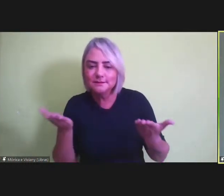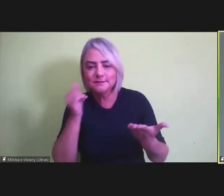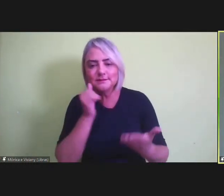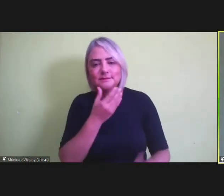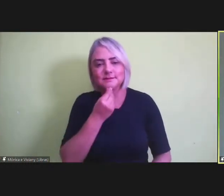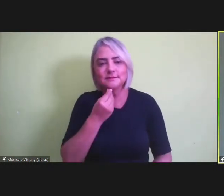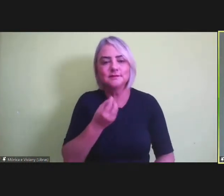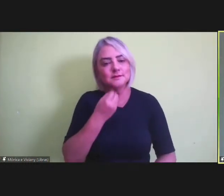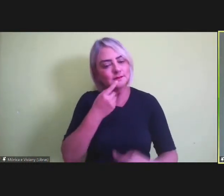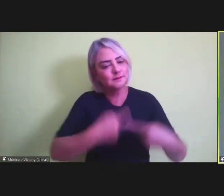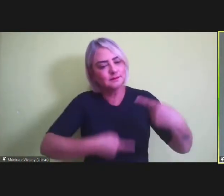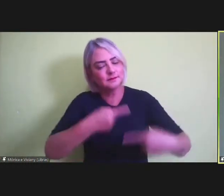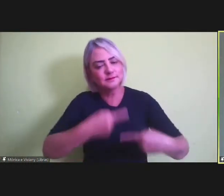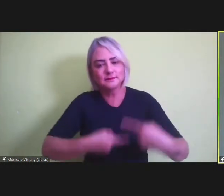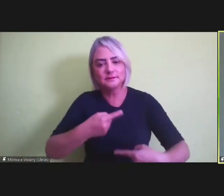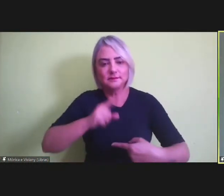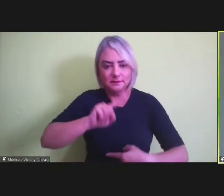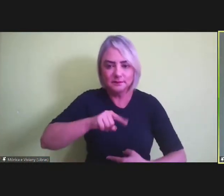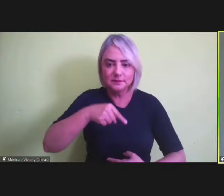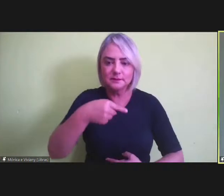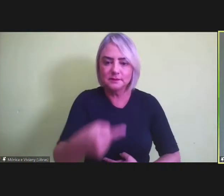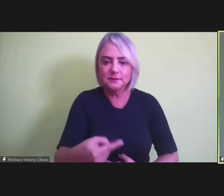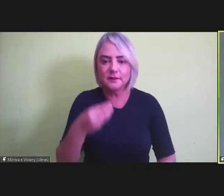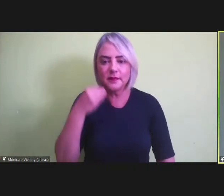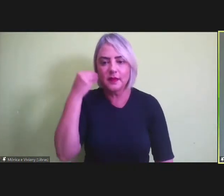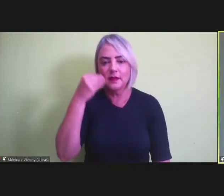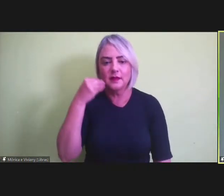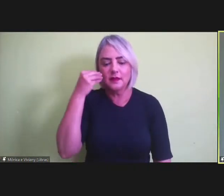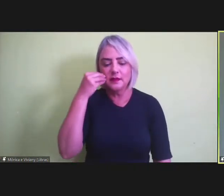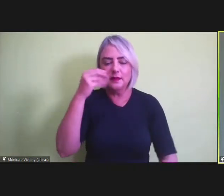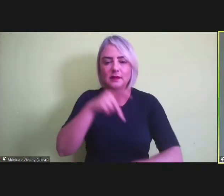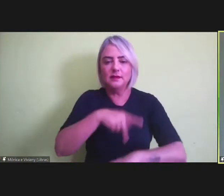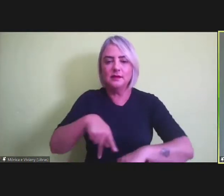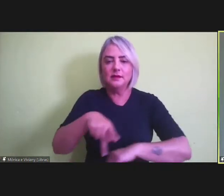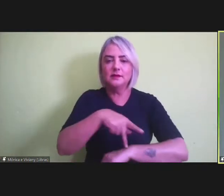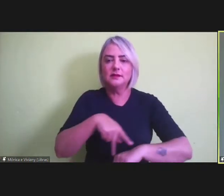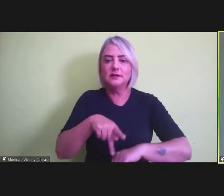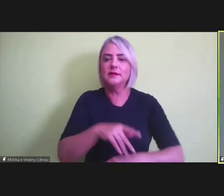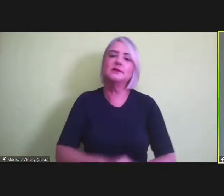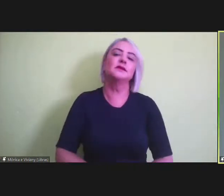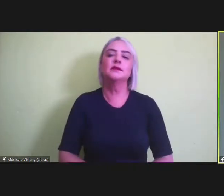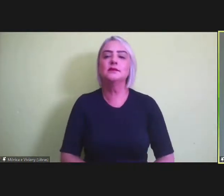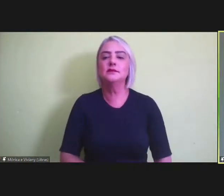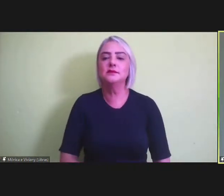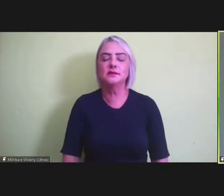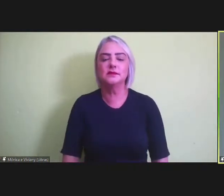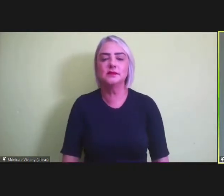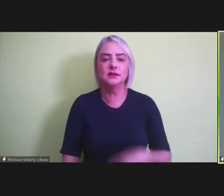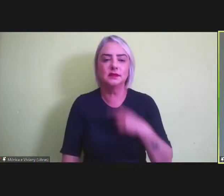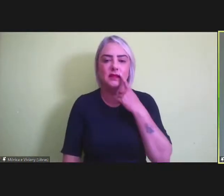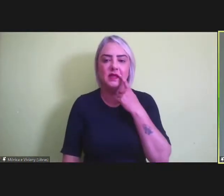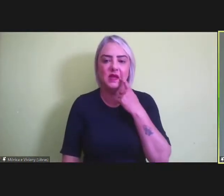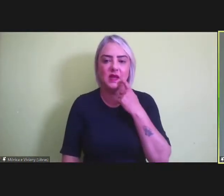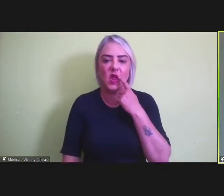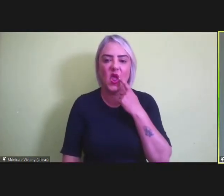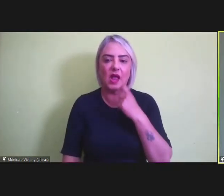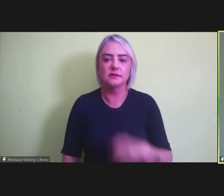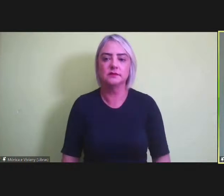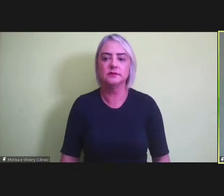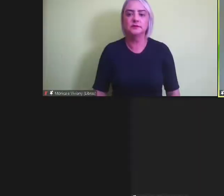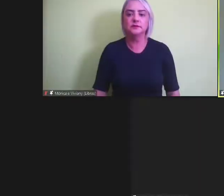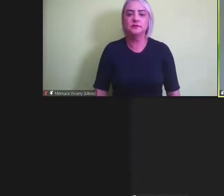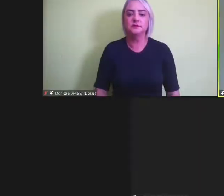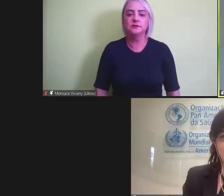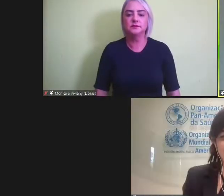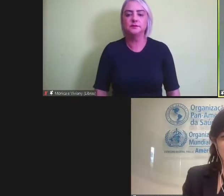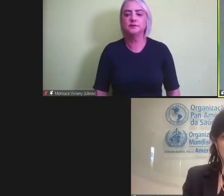bodies. I wish you all a great debate now and then the experiences from our other countries. Thank you very much.